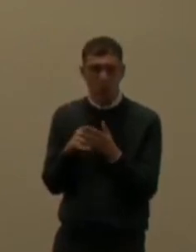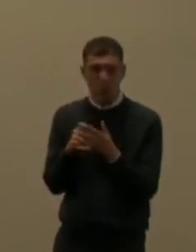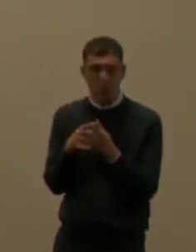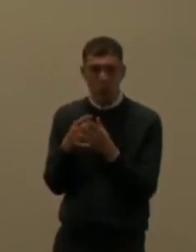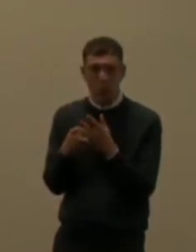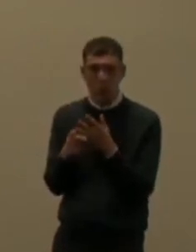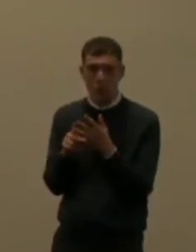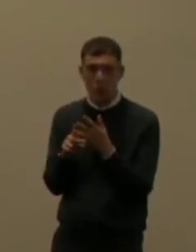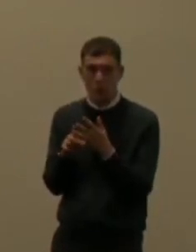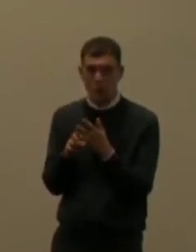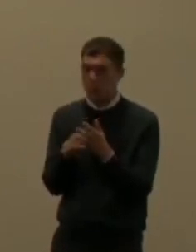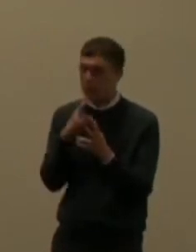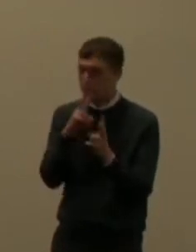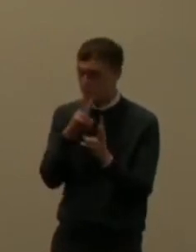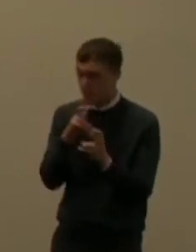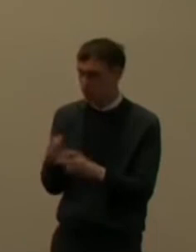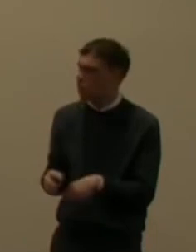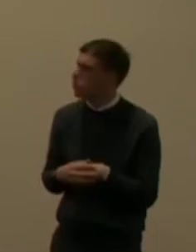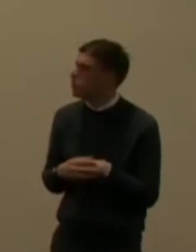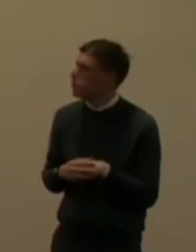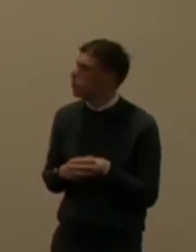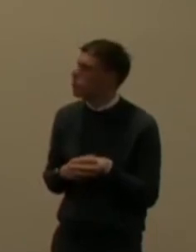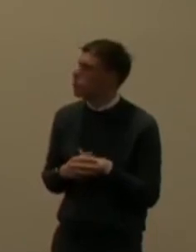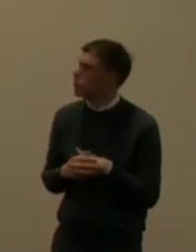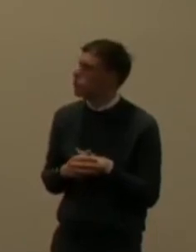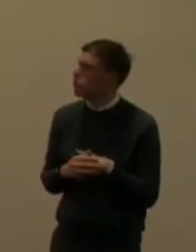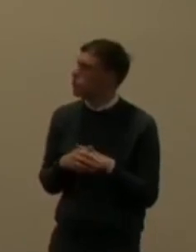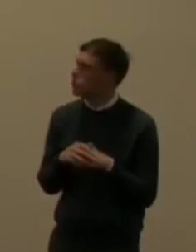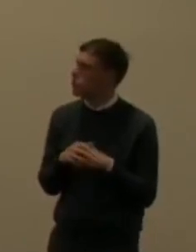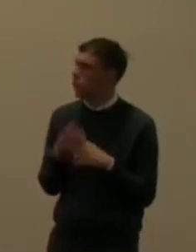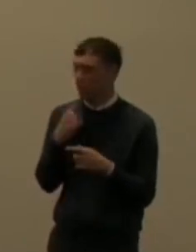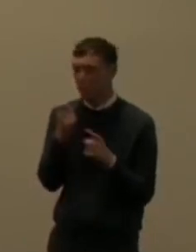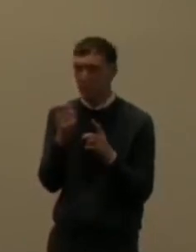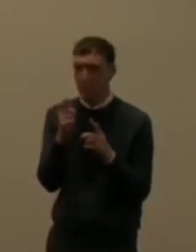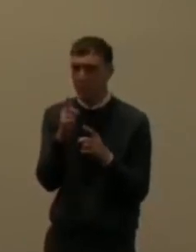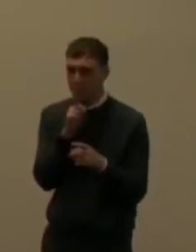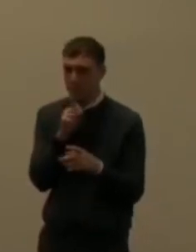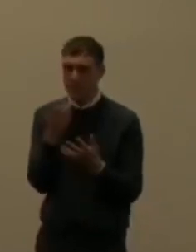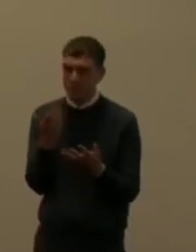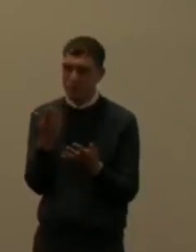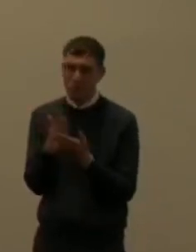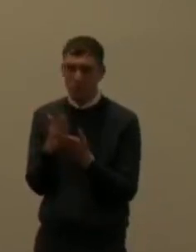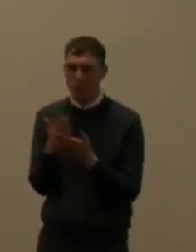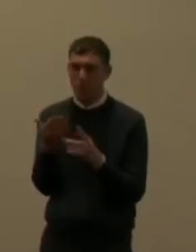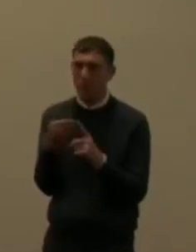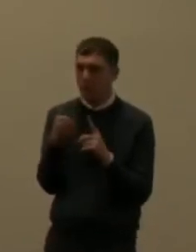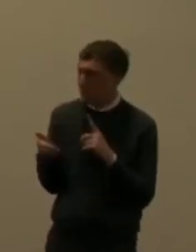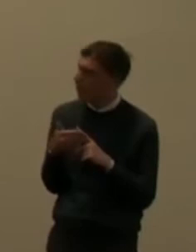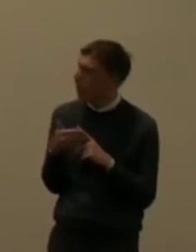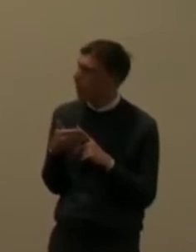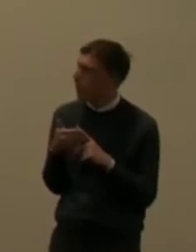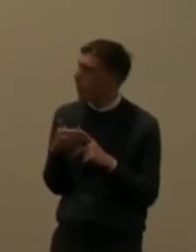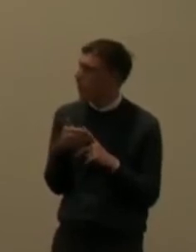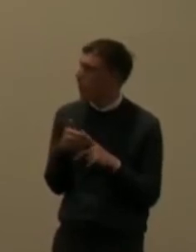App environment. So I need to give it a username and a password. Long story short, you can definitely leverage on